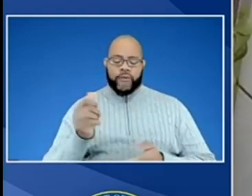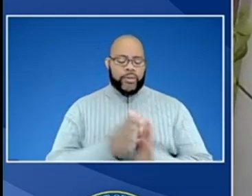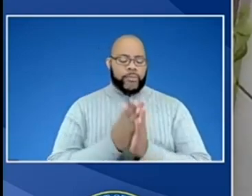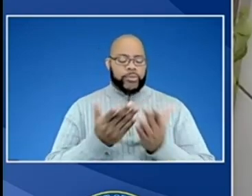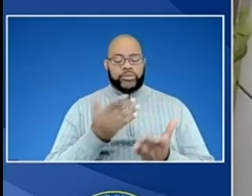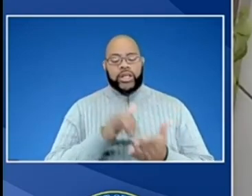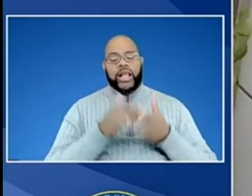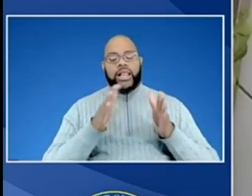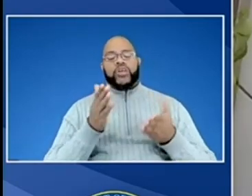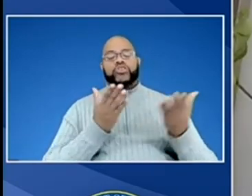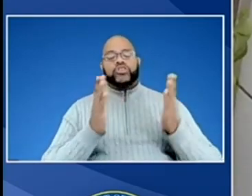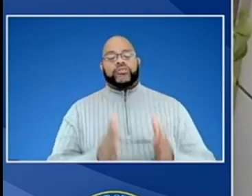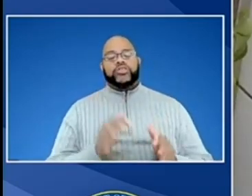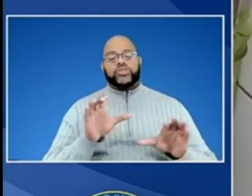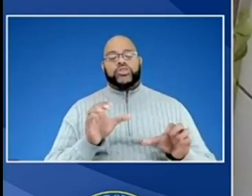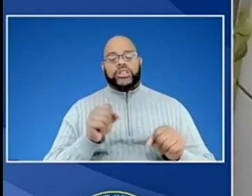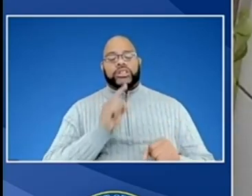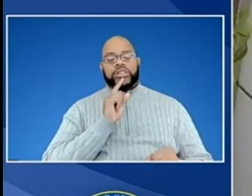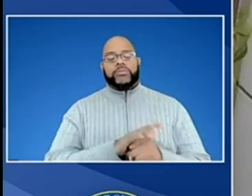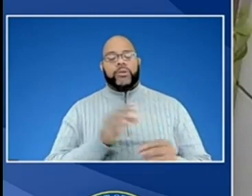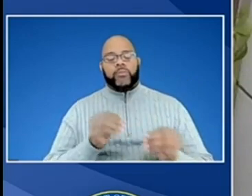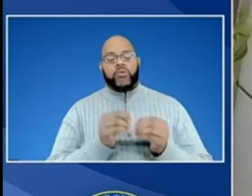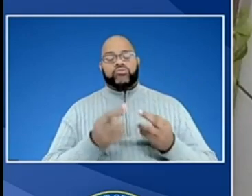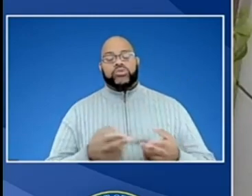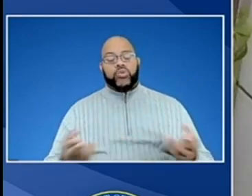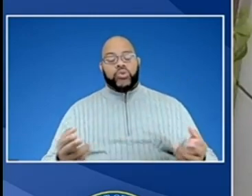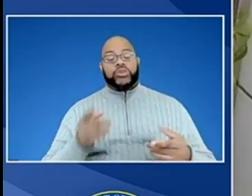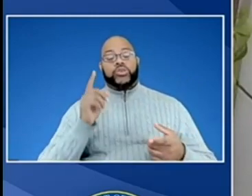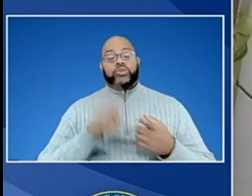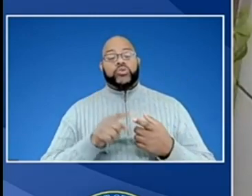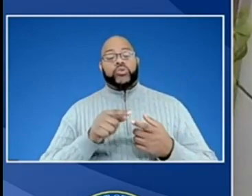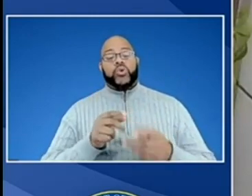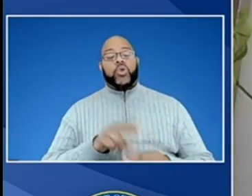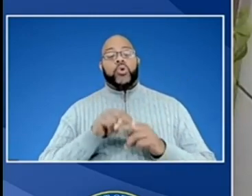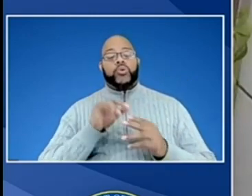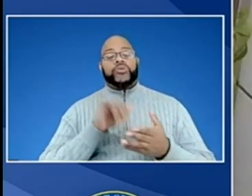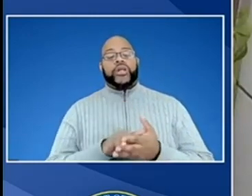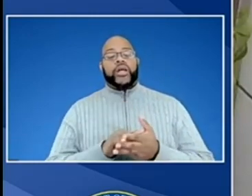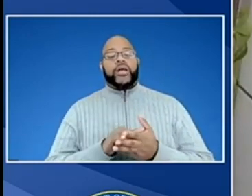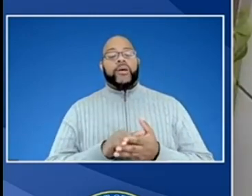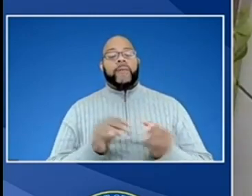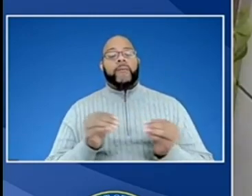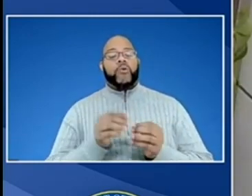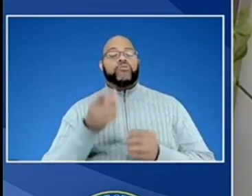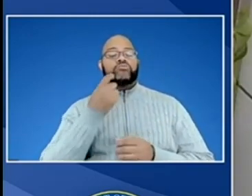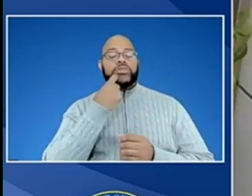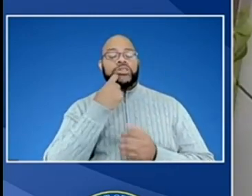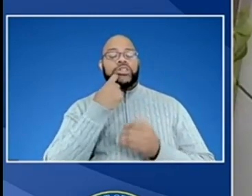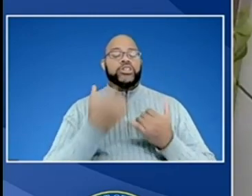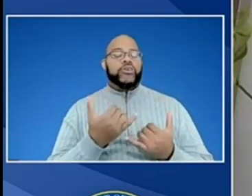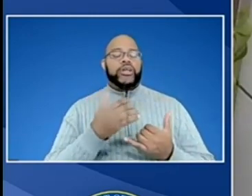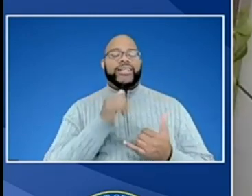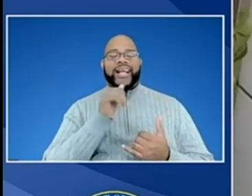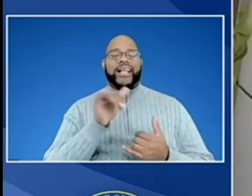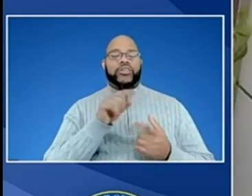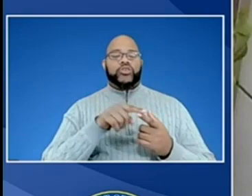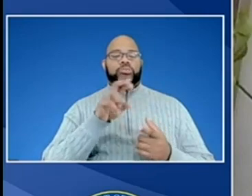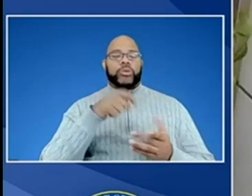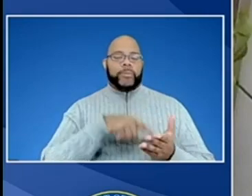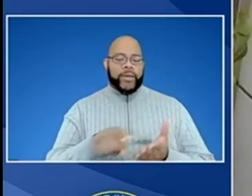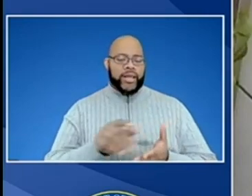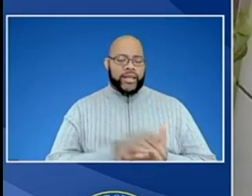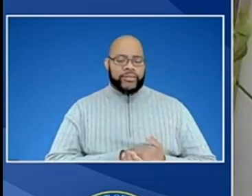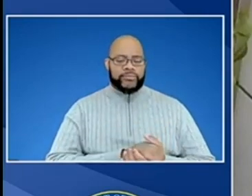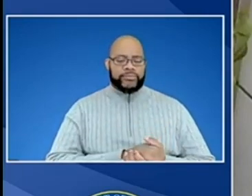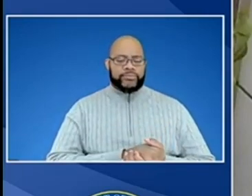allow servicers to devote more resources to loans that are more recent and thus more likely to be repaid. And I think that